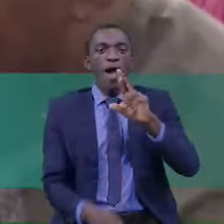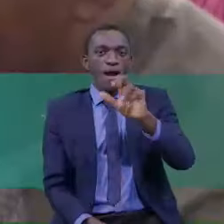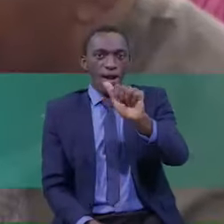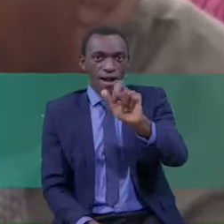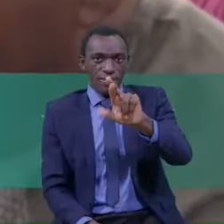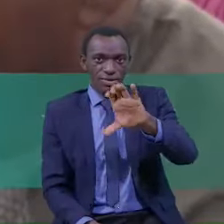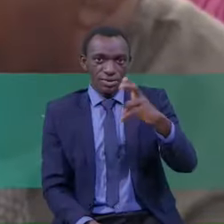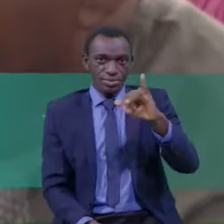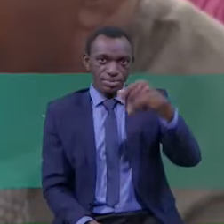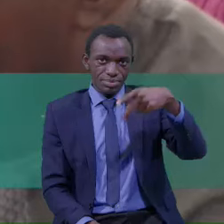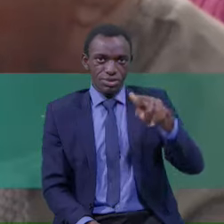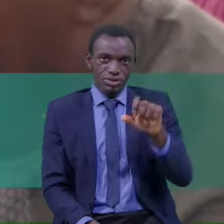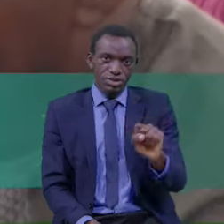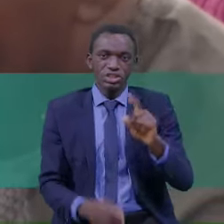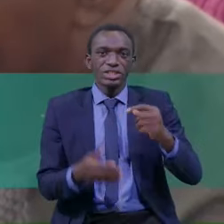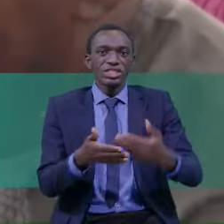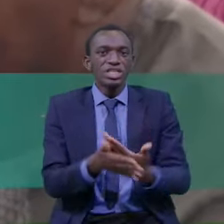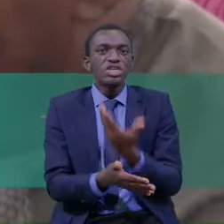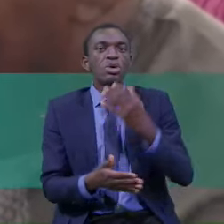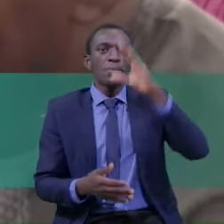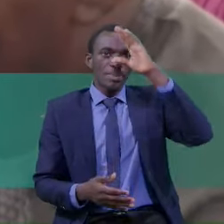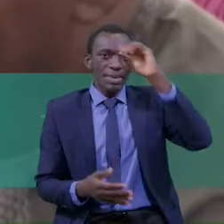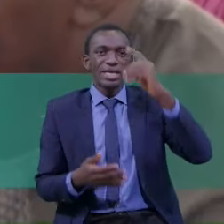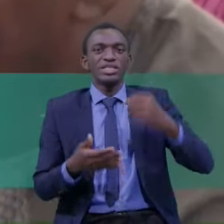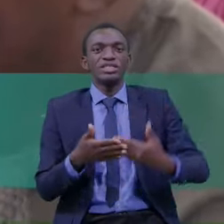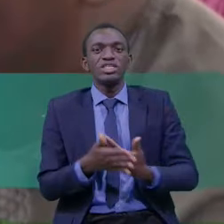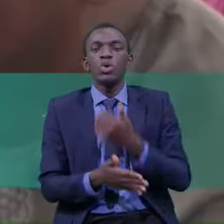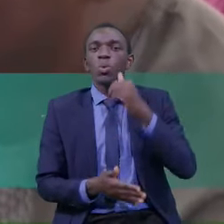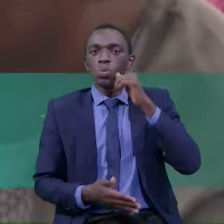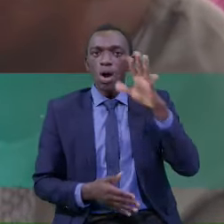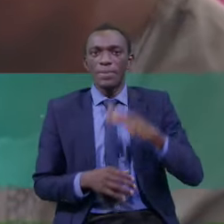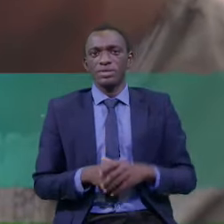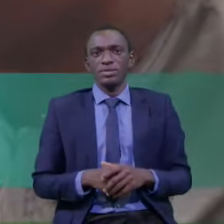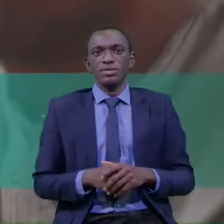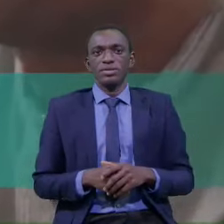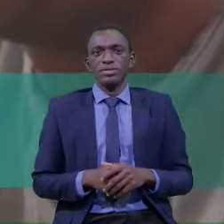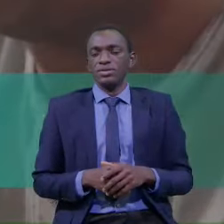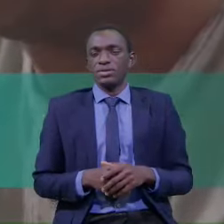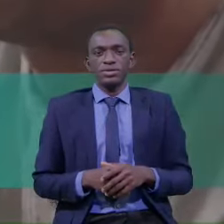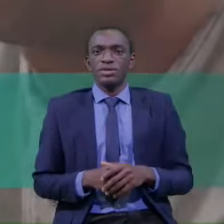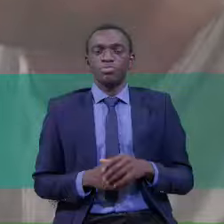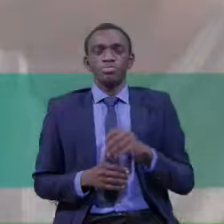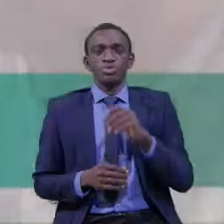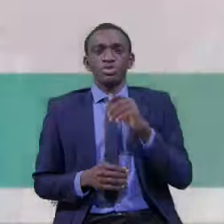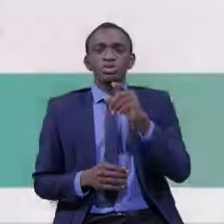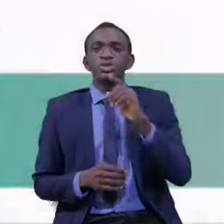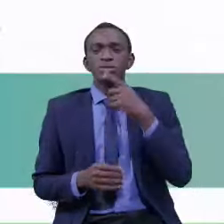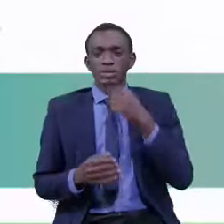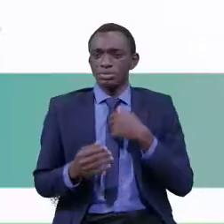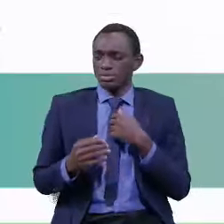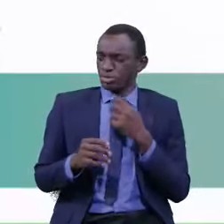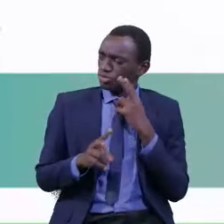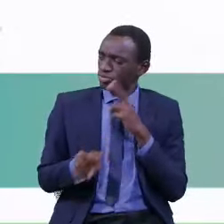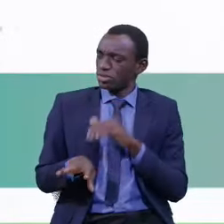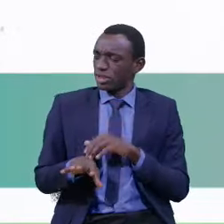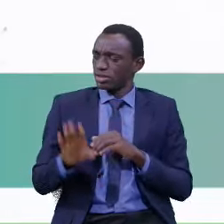man, the new woman. I've not, what's your title? Are you a bishop? I don't know. I'm just meeting you. Are